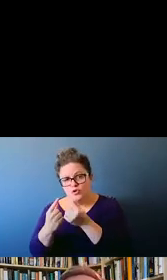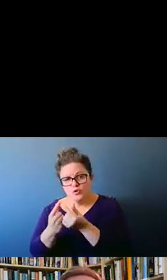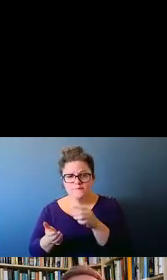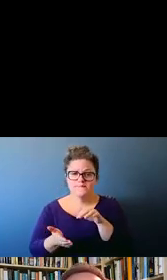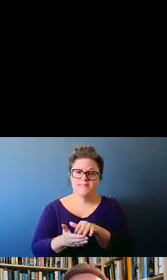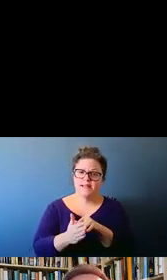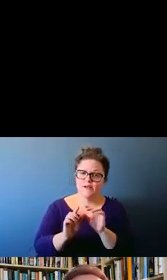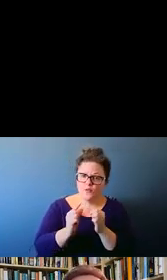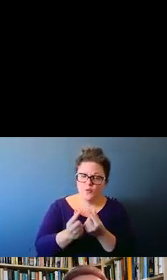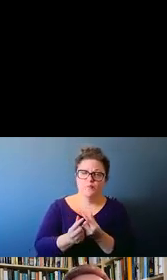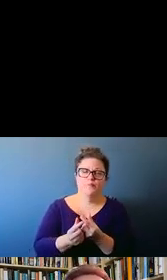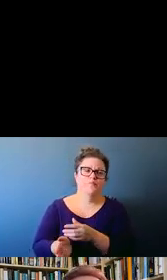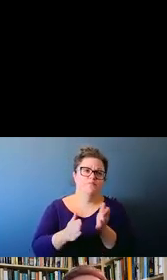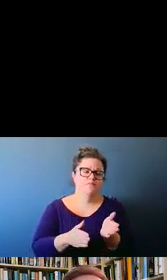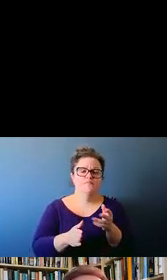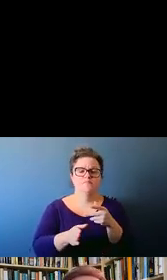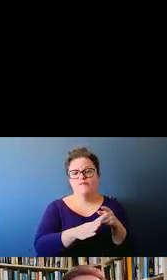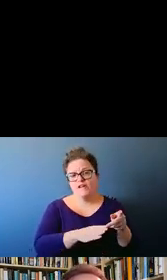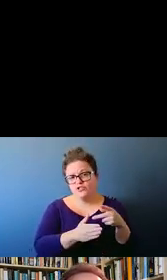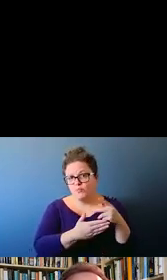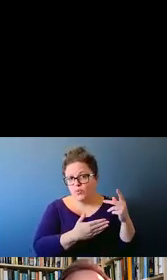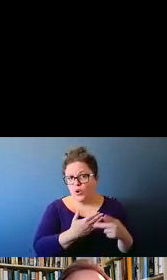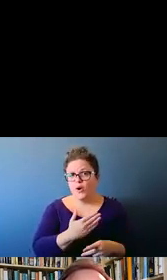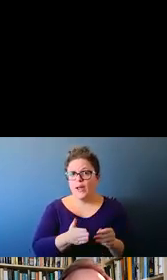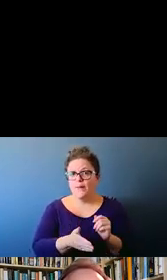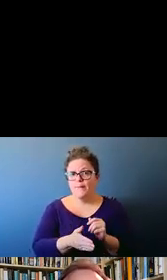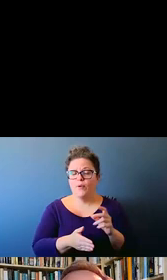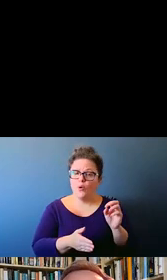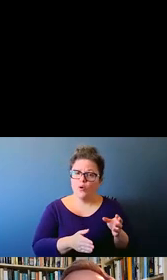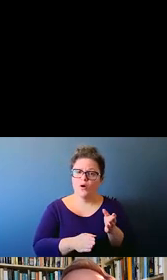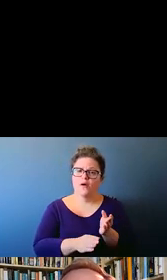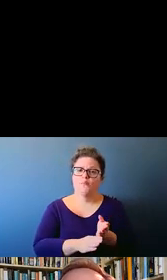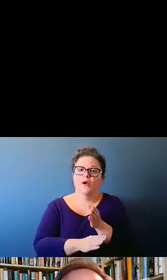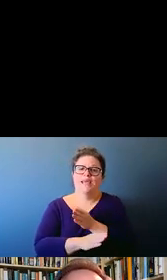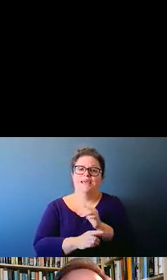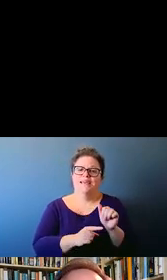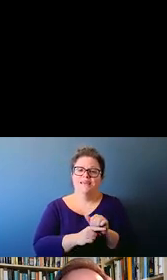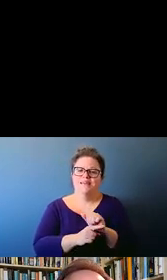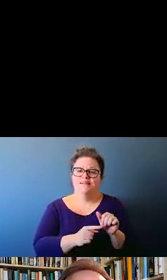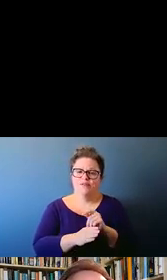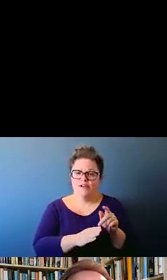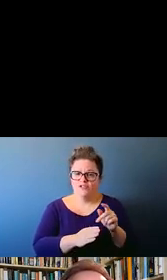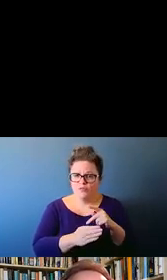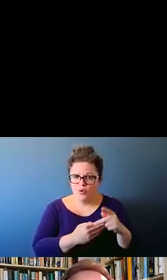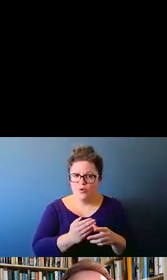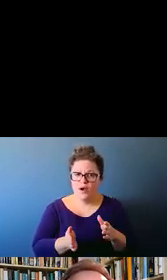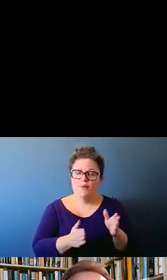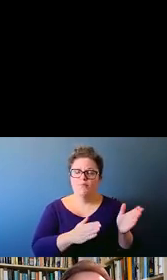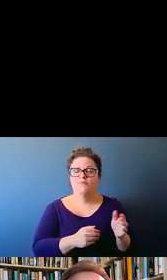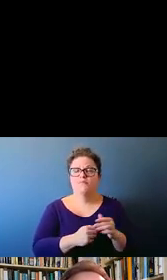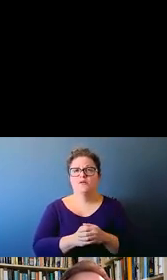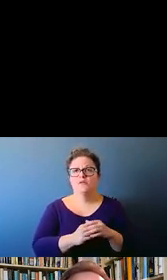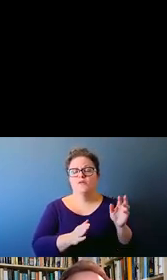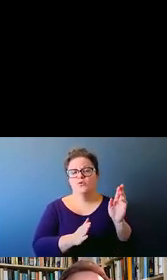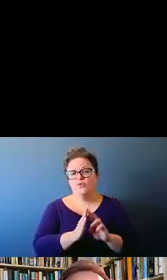are professional programs or pre-professional program groups. There's research opportunities as well. As you move